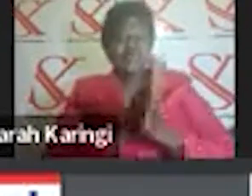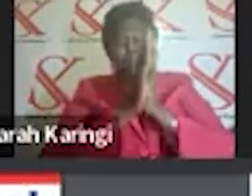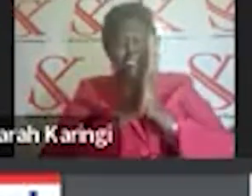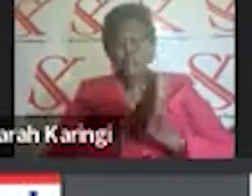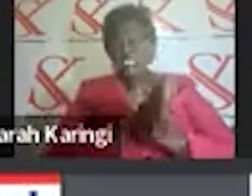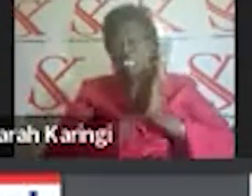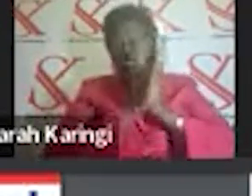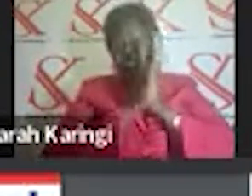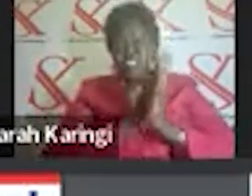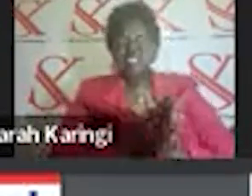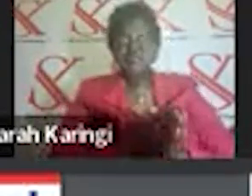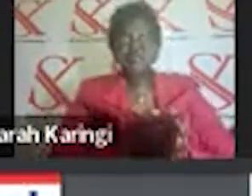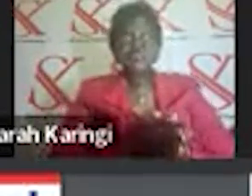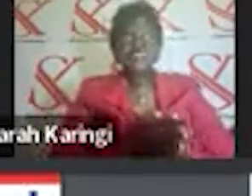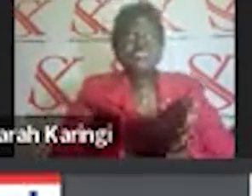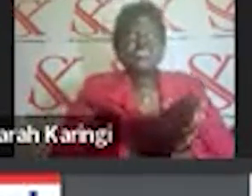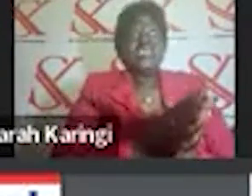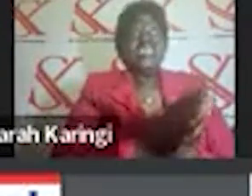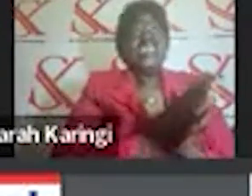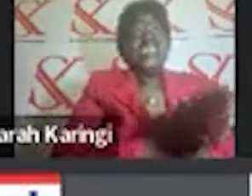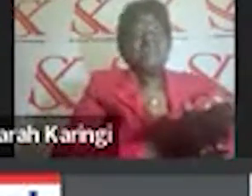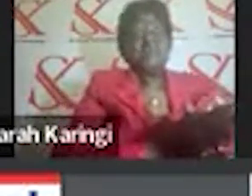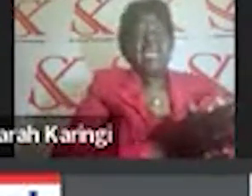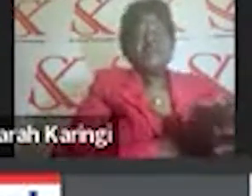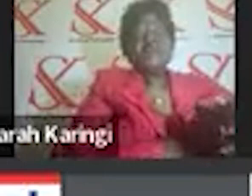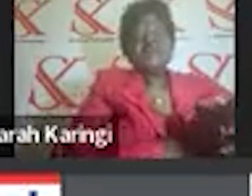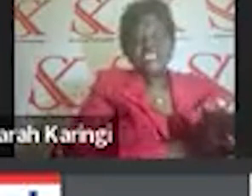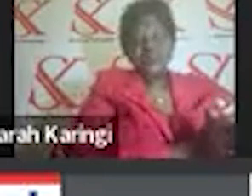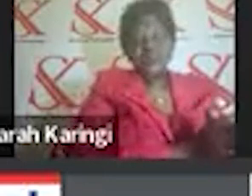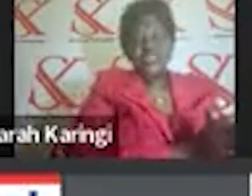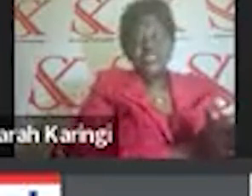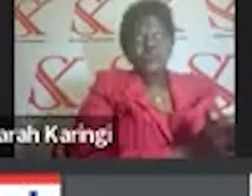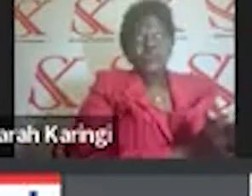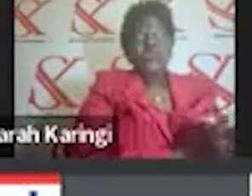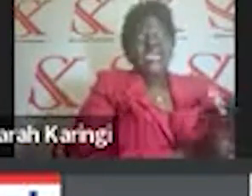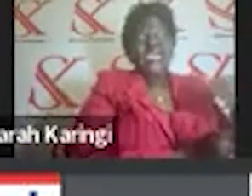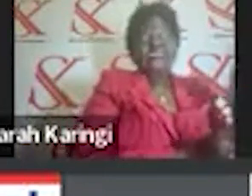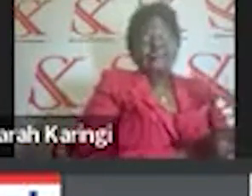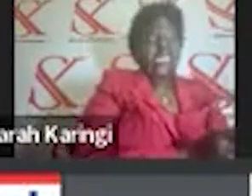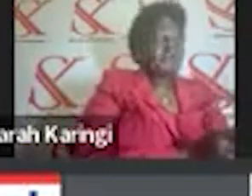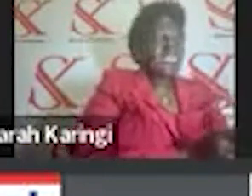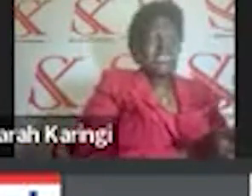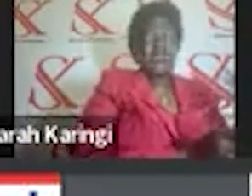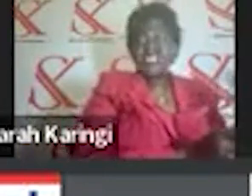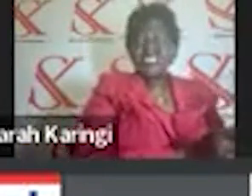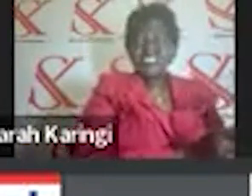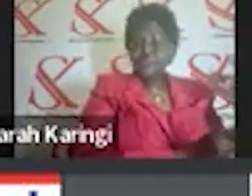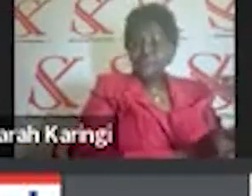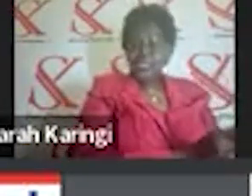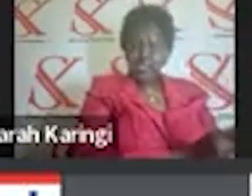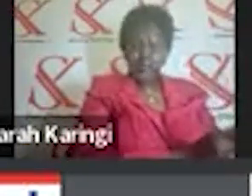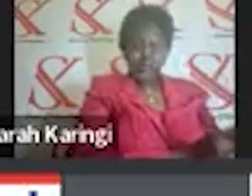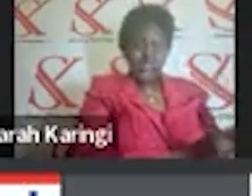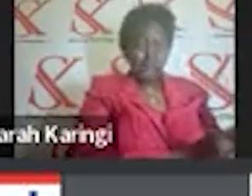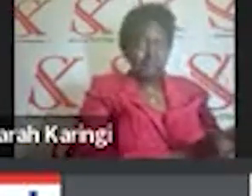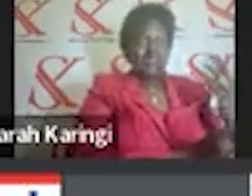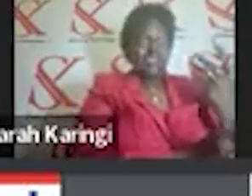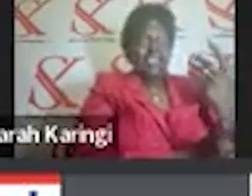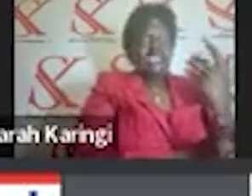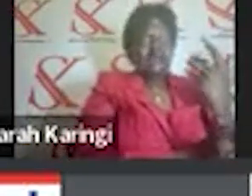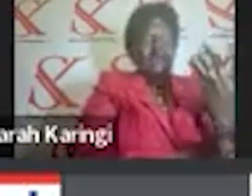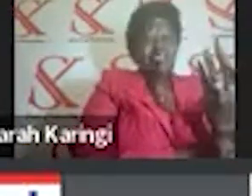Kiyosaki, he's one person that I really cherish because he gave me a lot of support when I lost my husband and I was reading something about